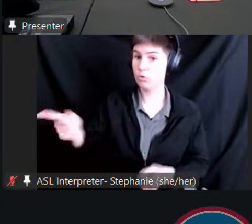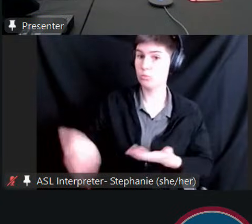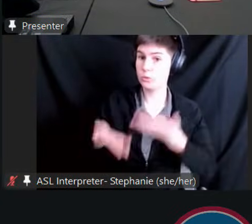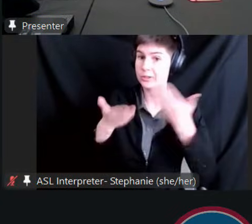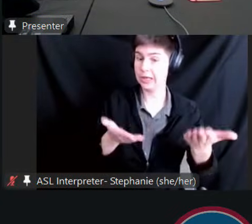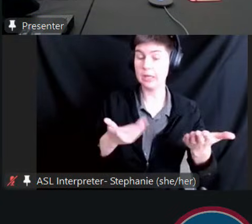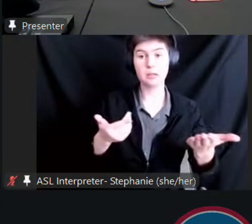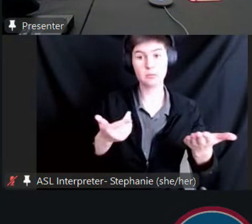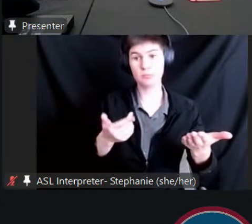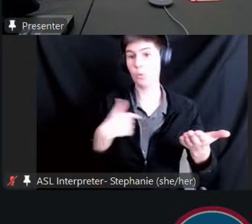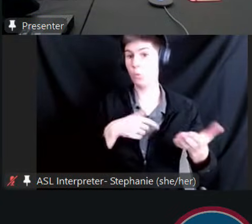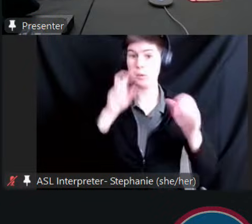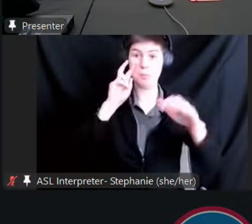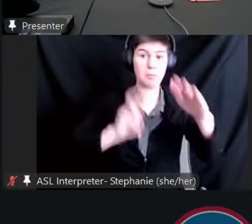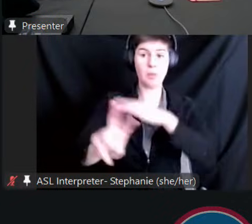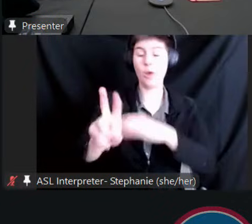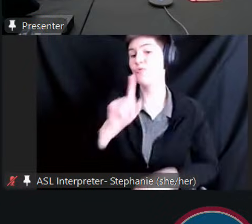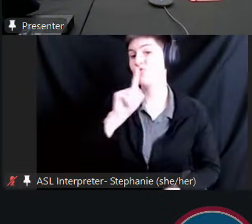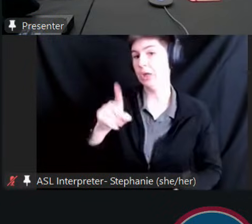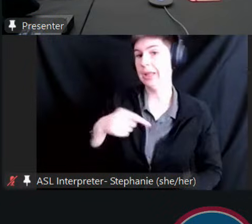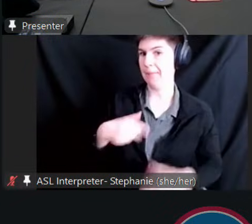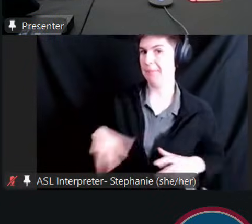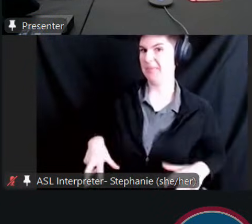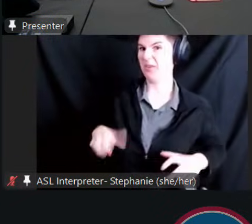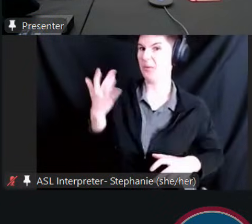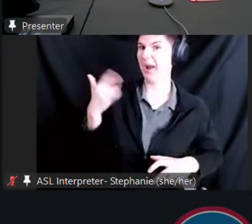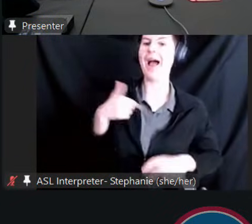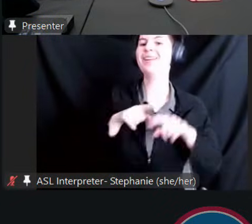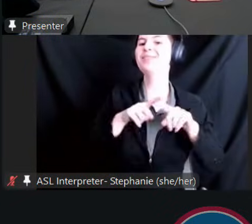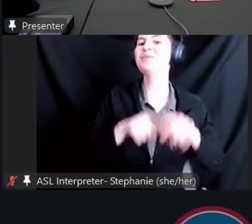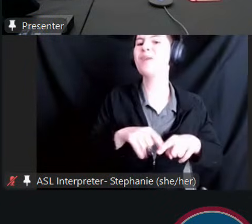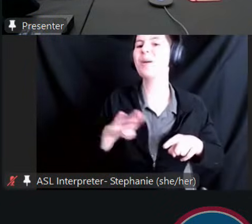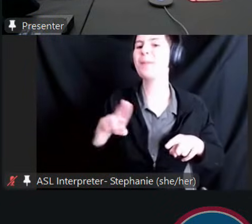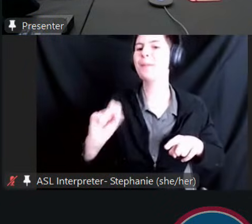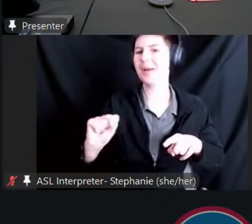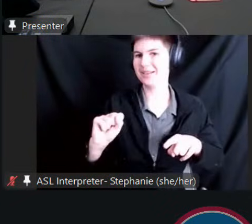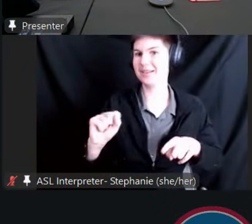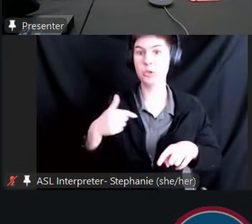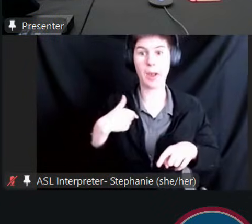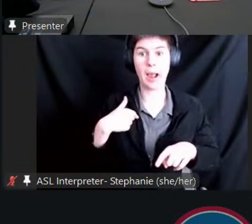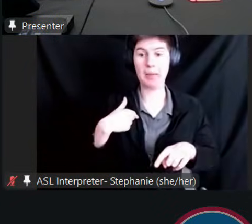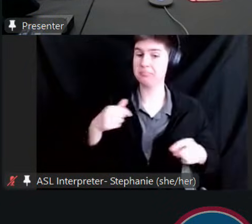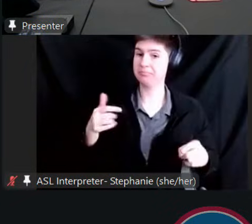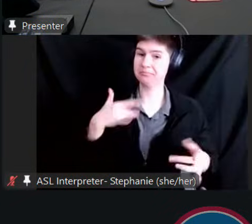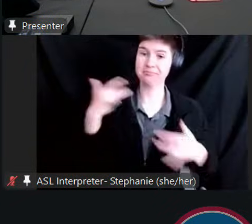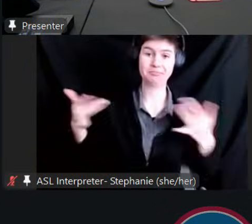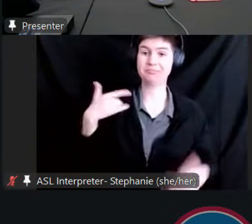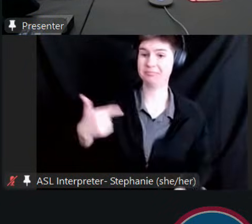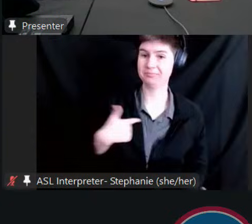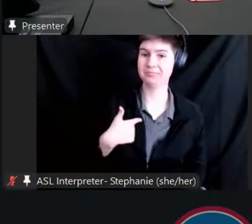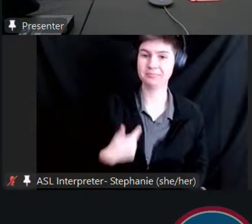I rely on the bus heavily, so this is great to see.